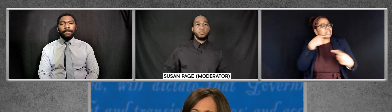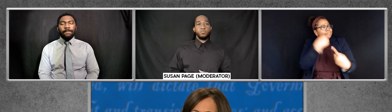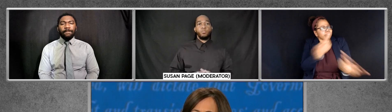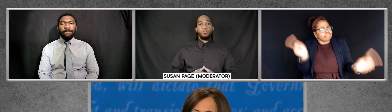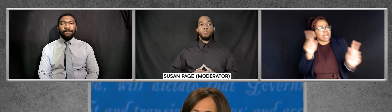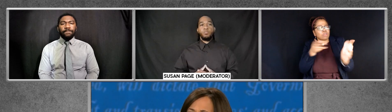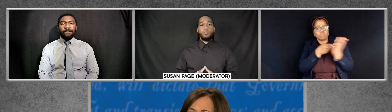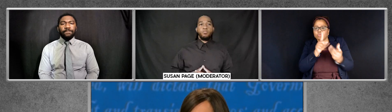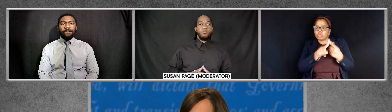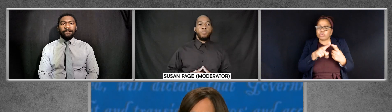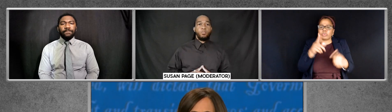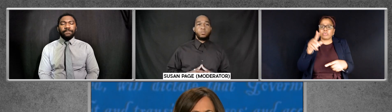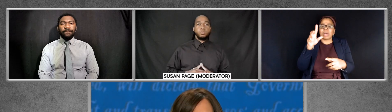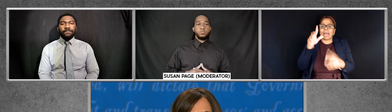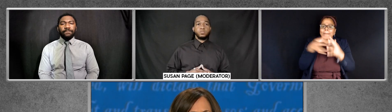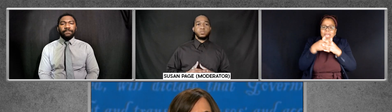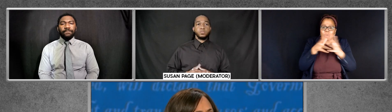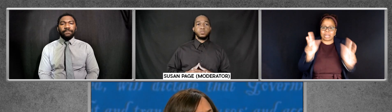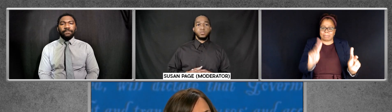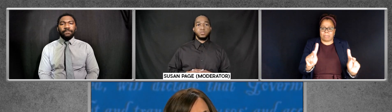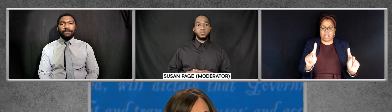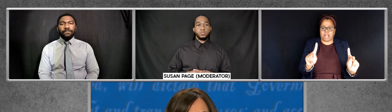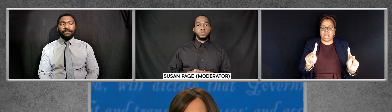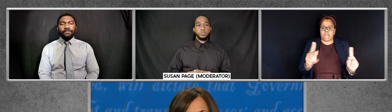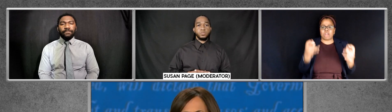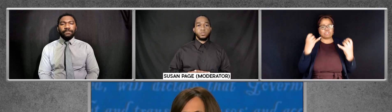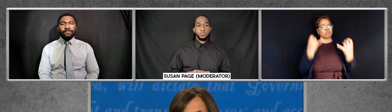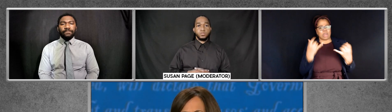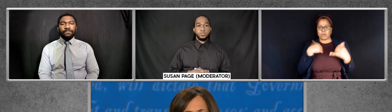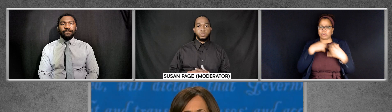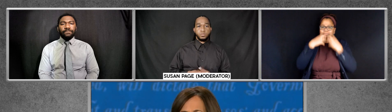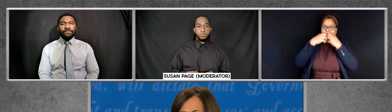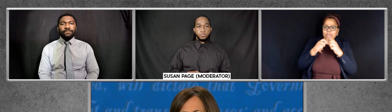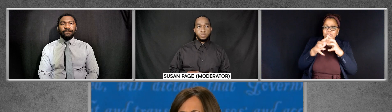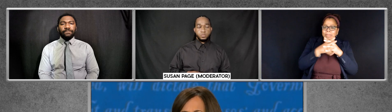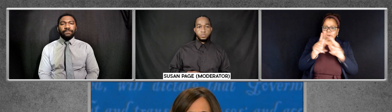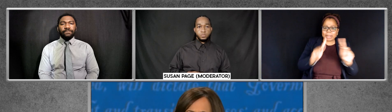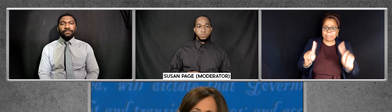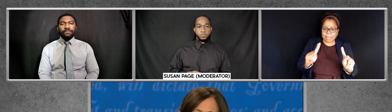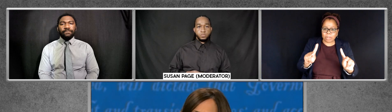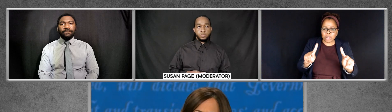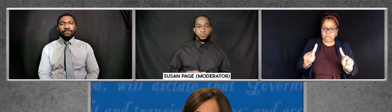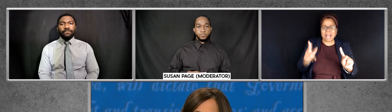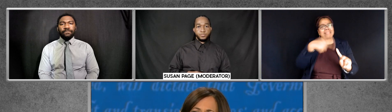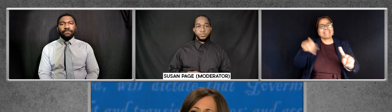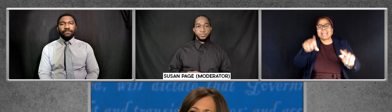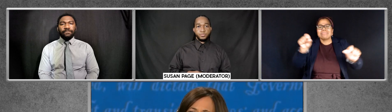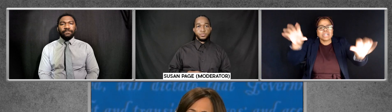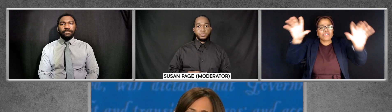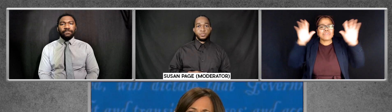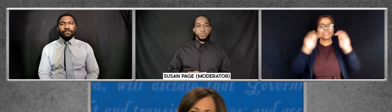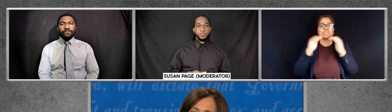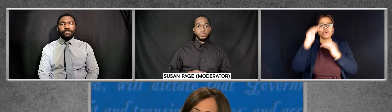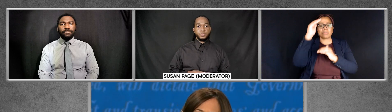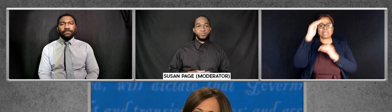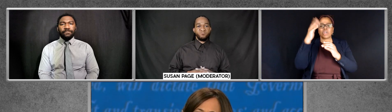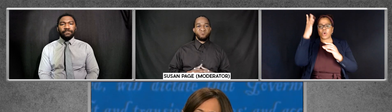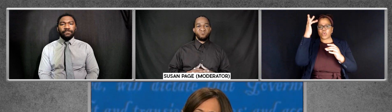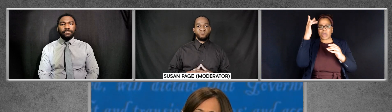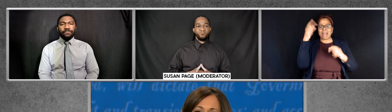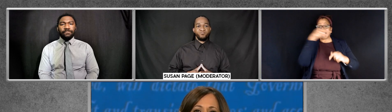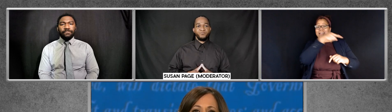people. So let's talk about caring about the American people. The American people have had to sacrifice far too much because of the incompetence of